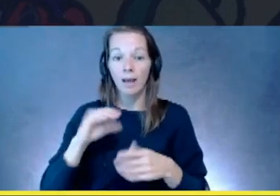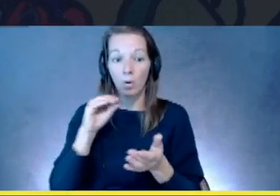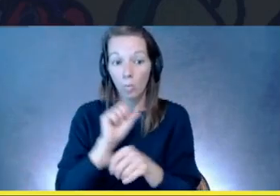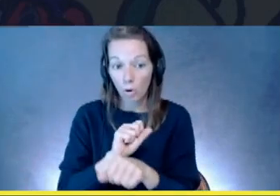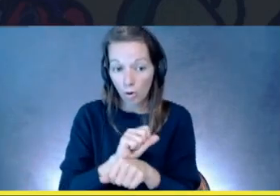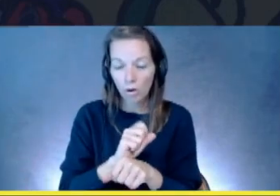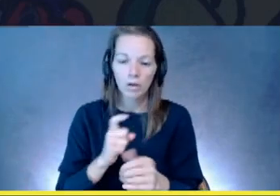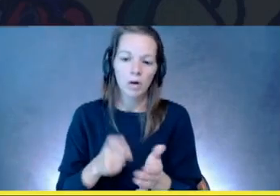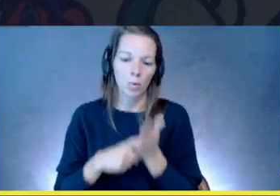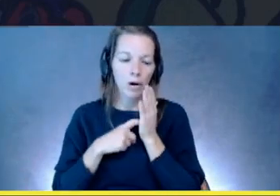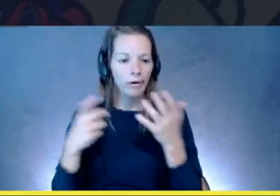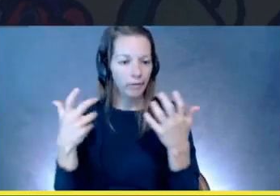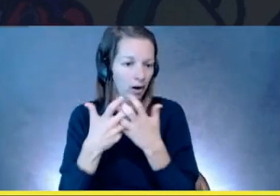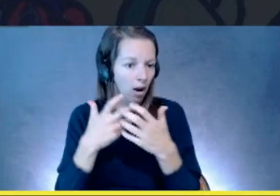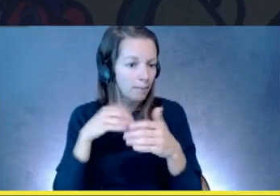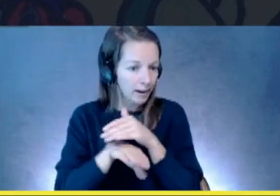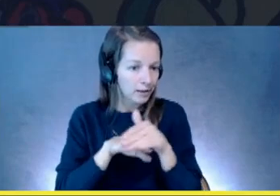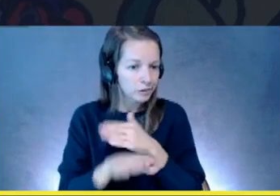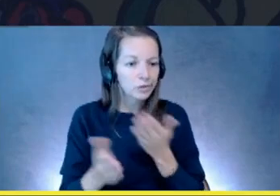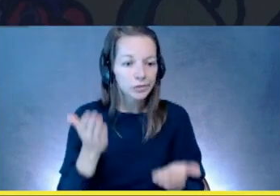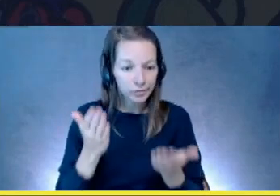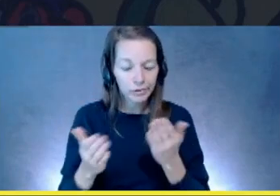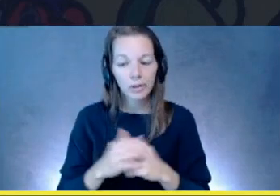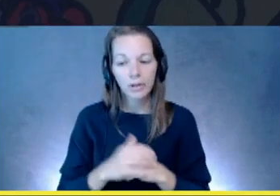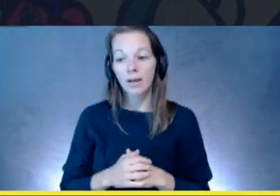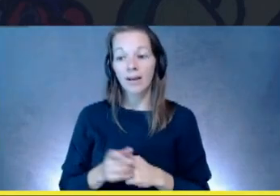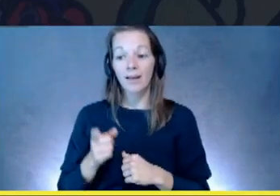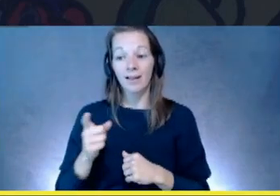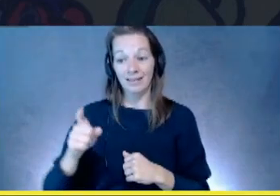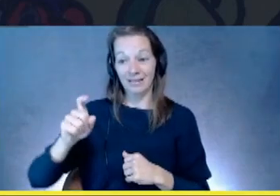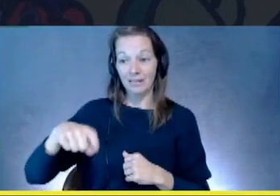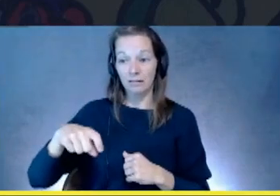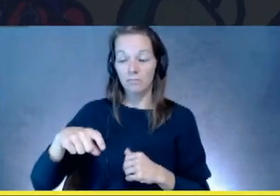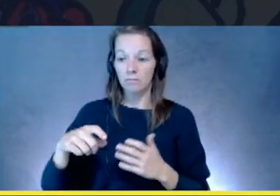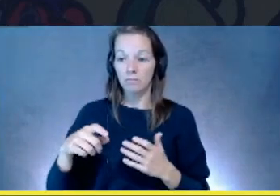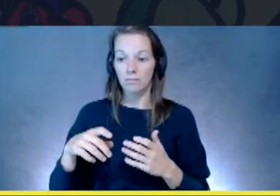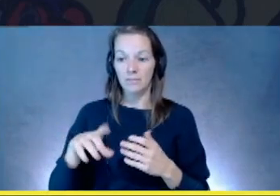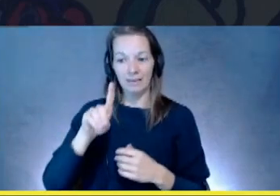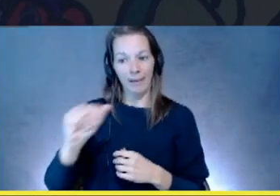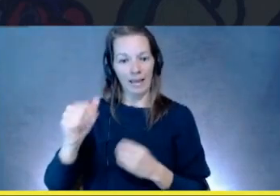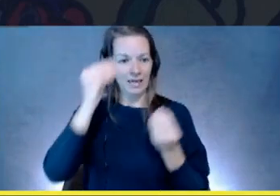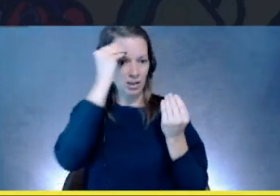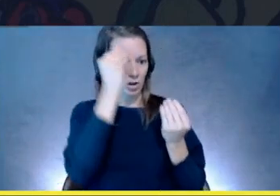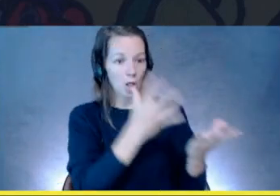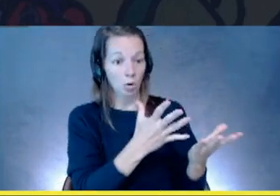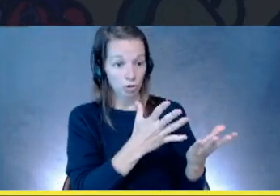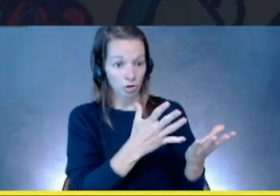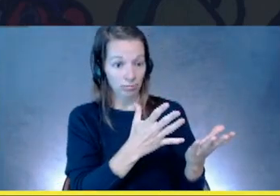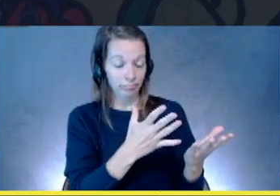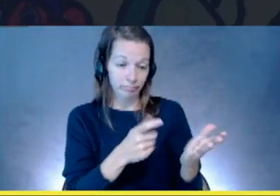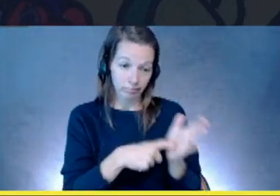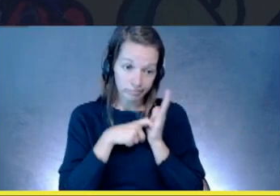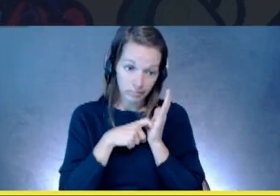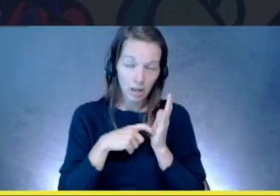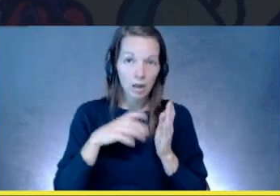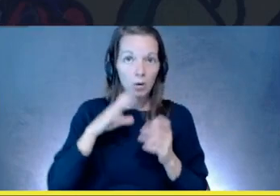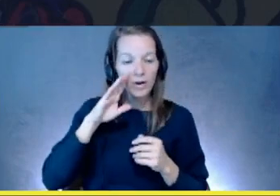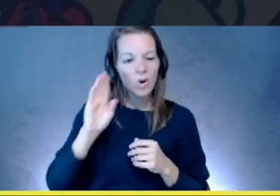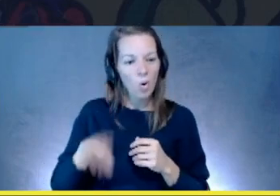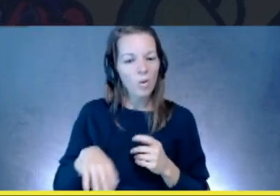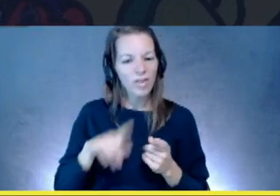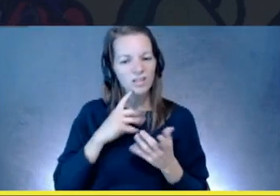of accommodations, and this necessitates disability disclosure. However, we know that there's a fear of